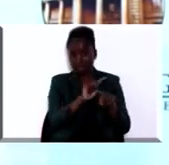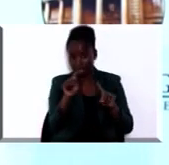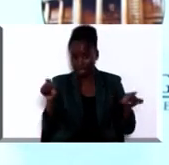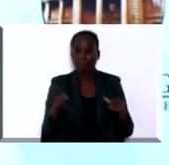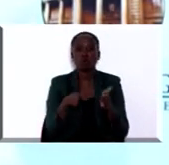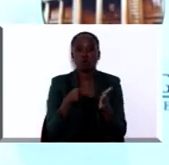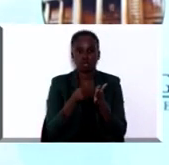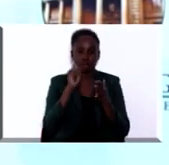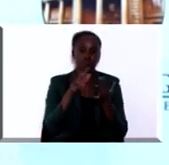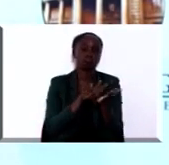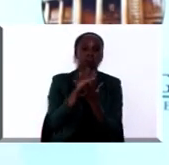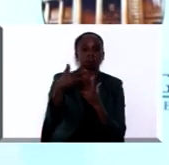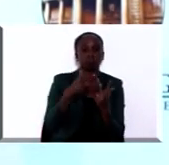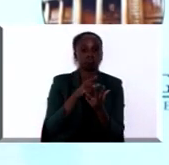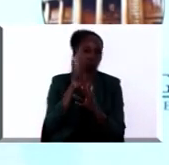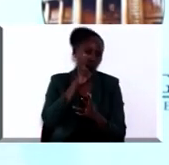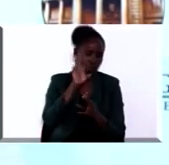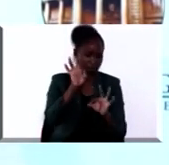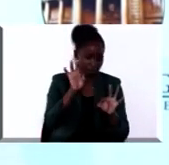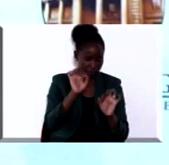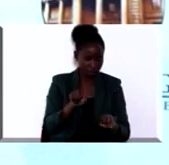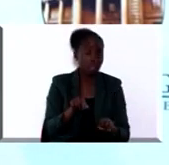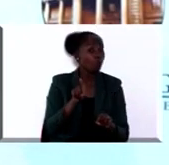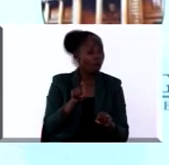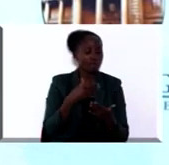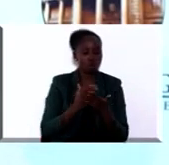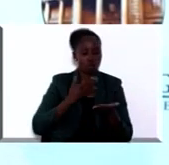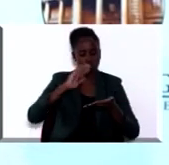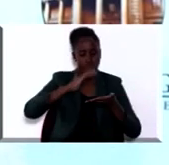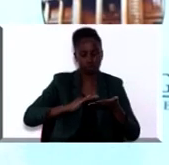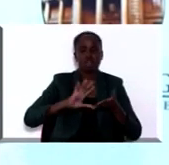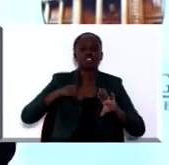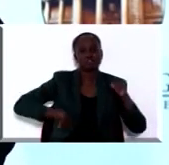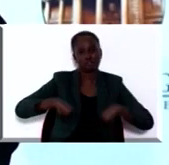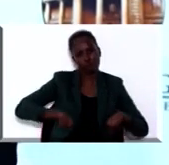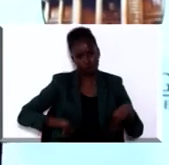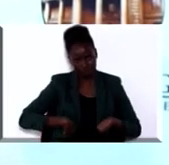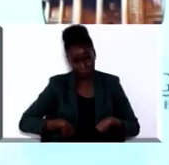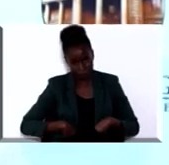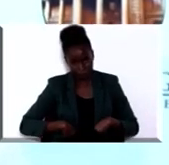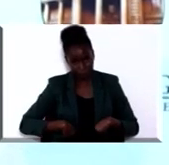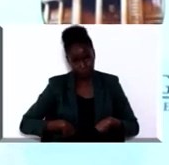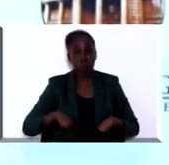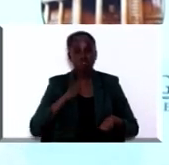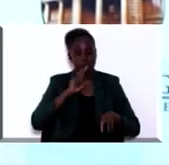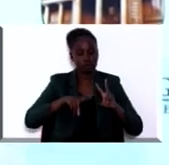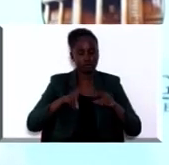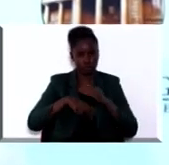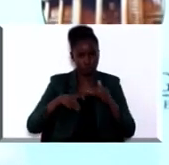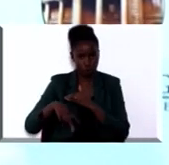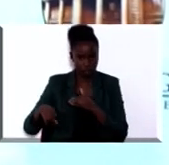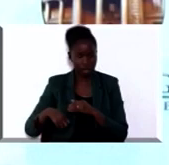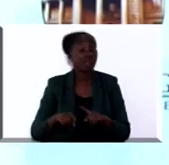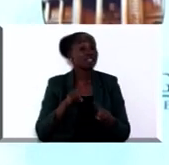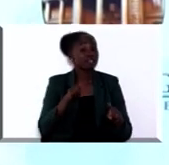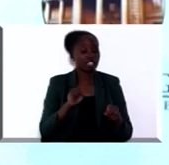transparent in order to eliminate fraud and corruption in tenders. It is clear that the open tender